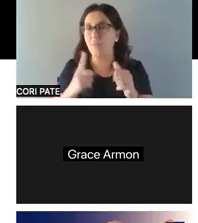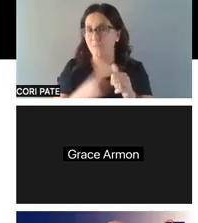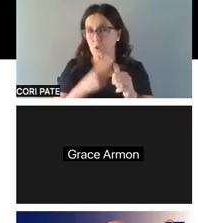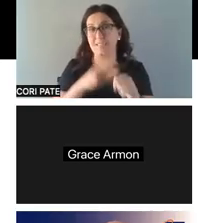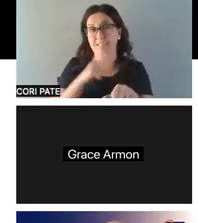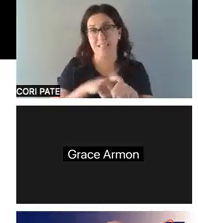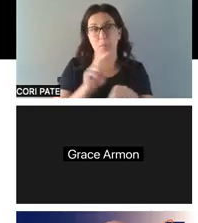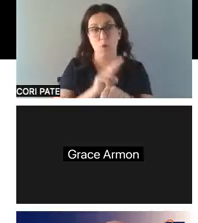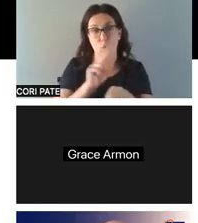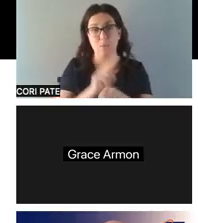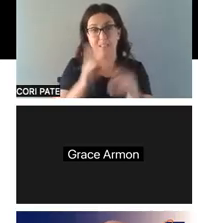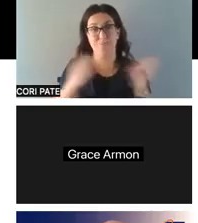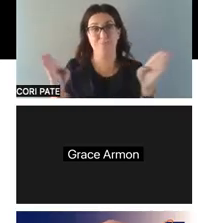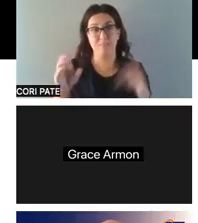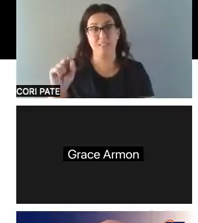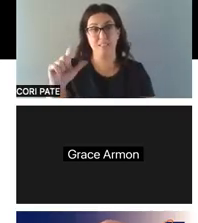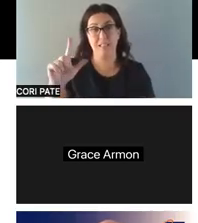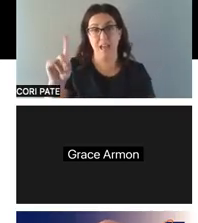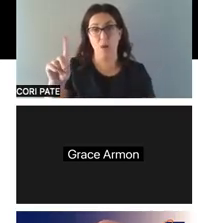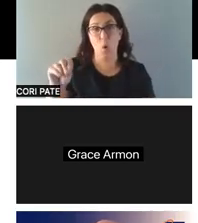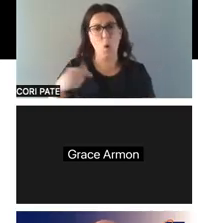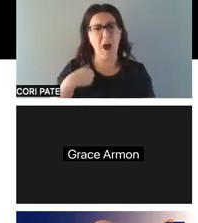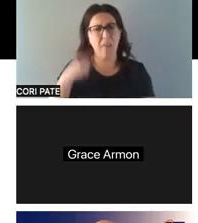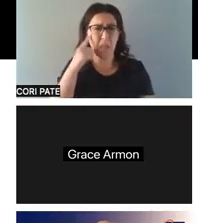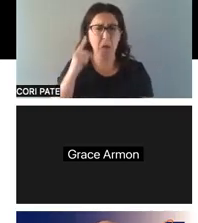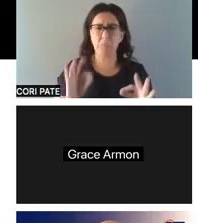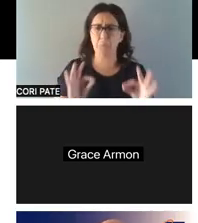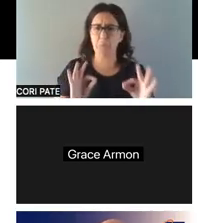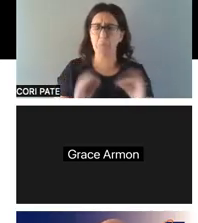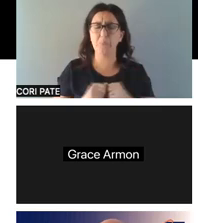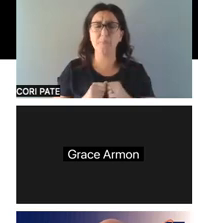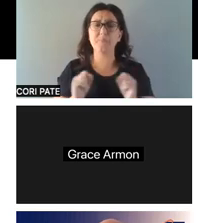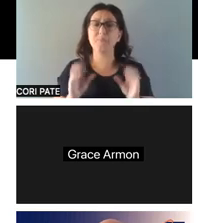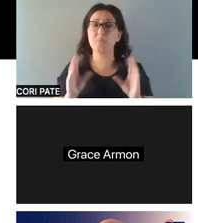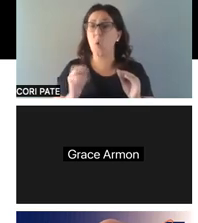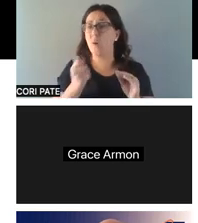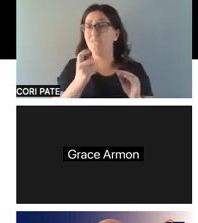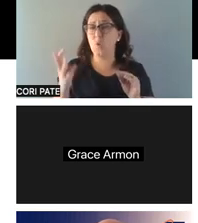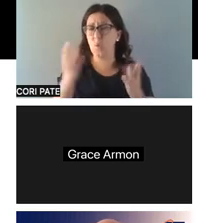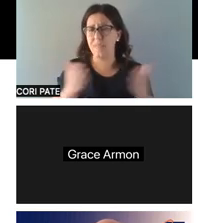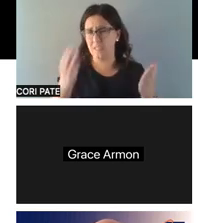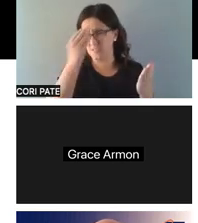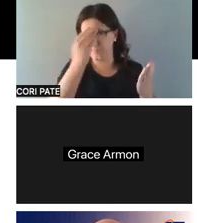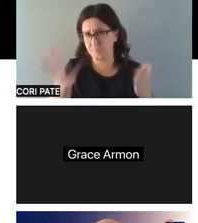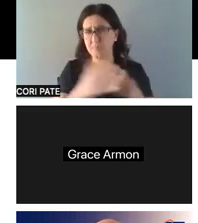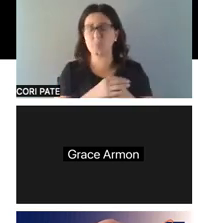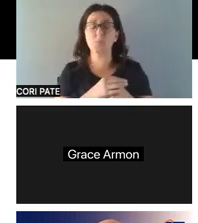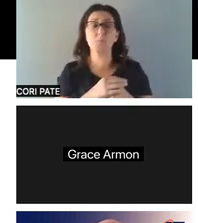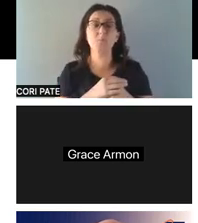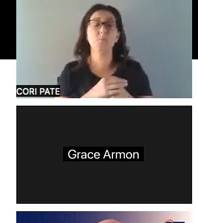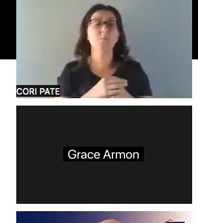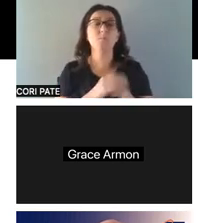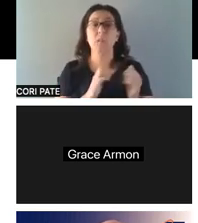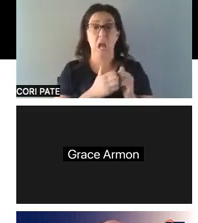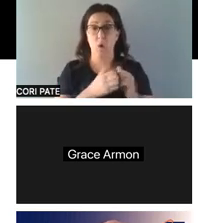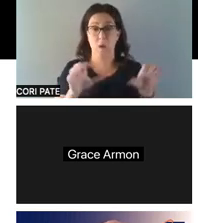well, but I think we got it this time. So just a few housekeeping notes in terms of Slido activities